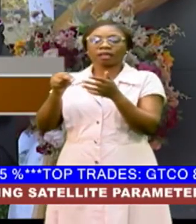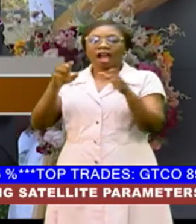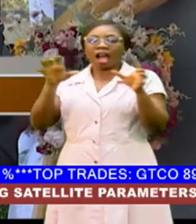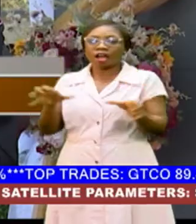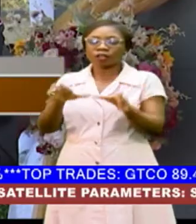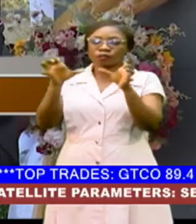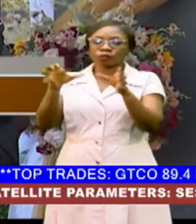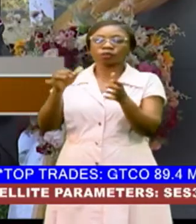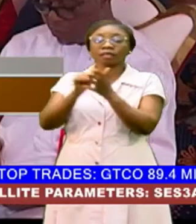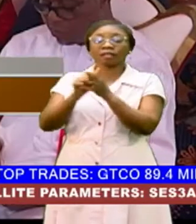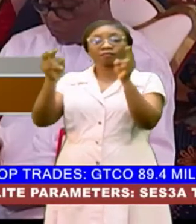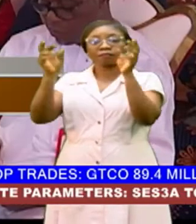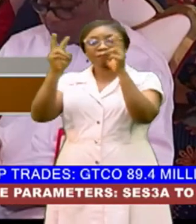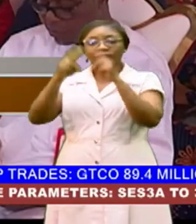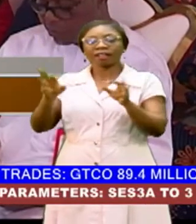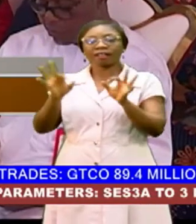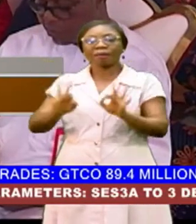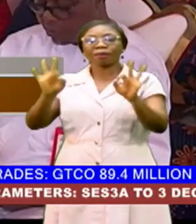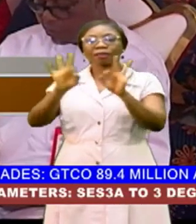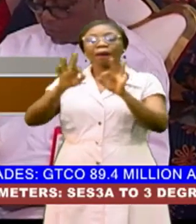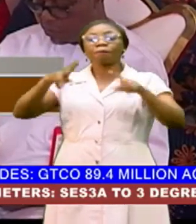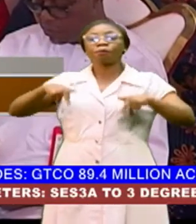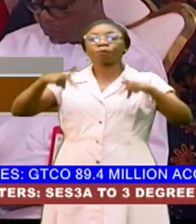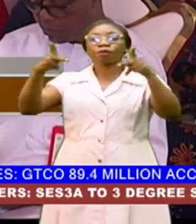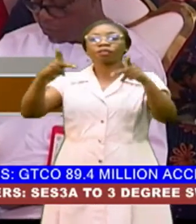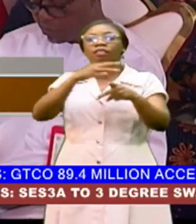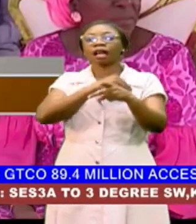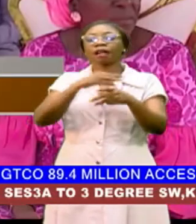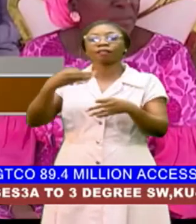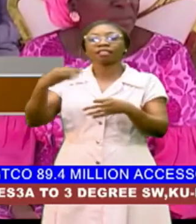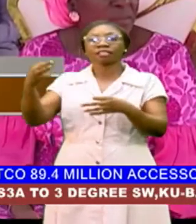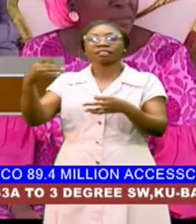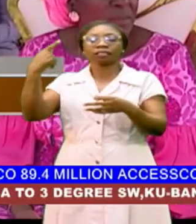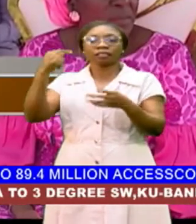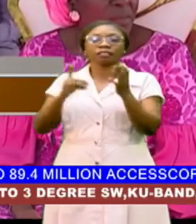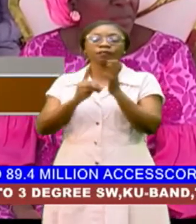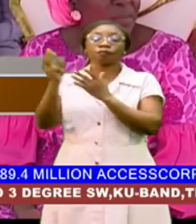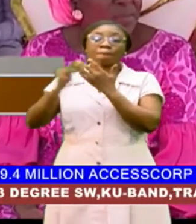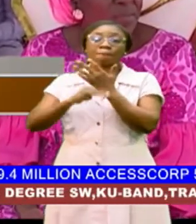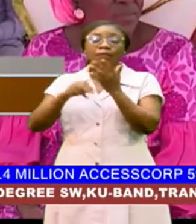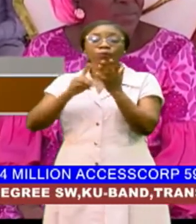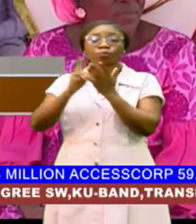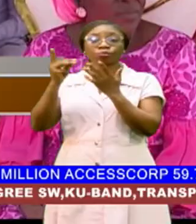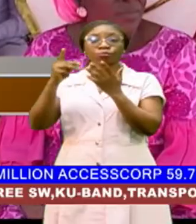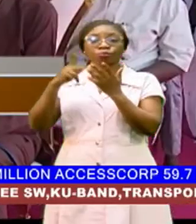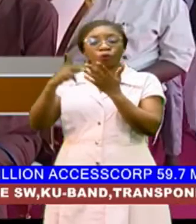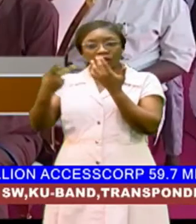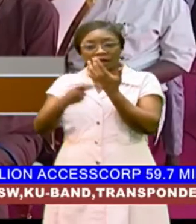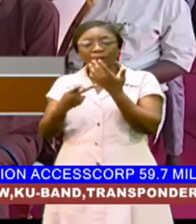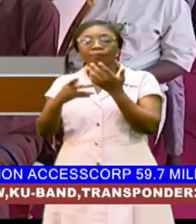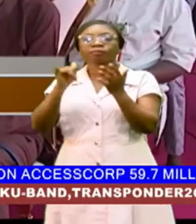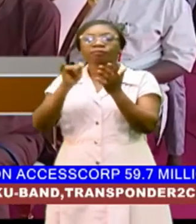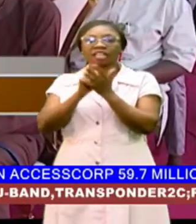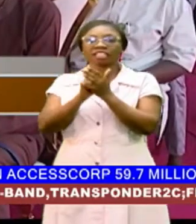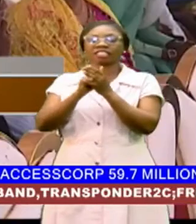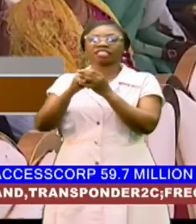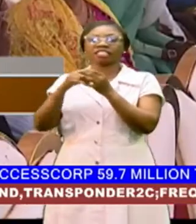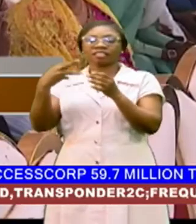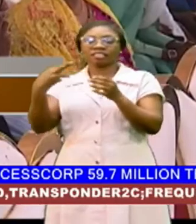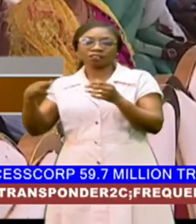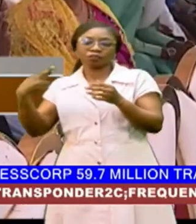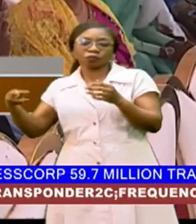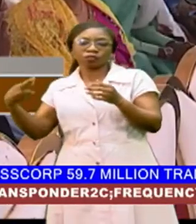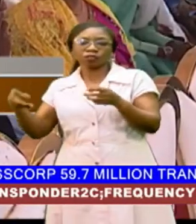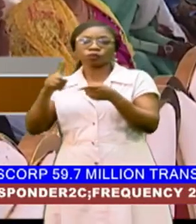once essential. Promoting and facilitating development programs, instruments and support services to accelerate